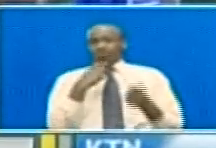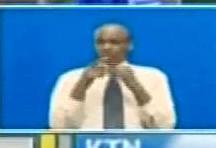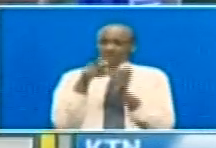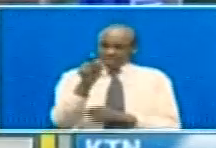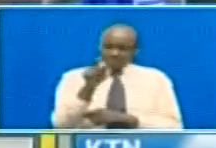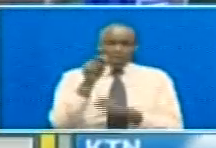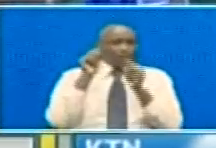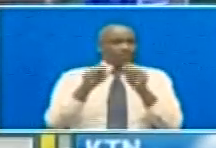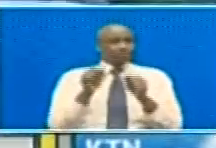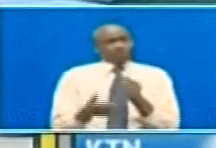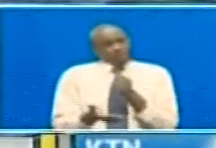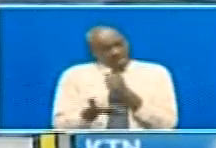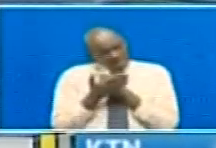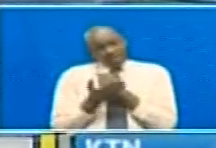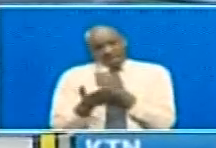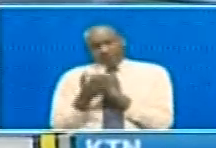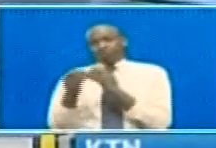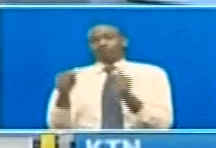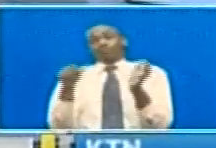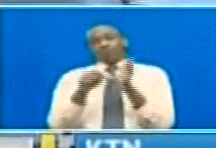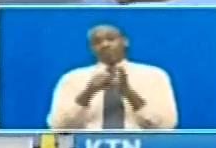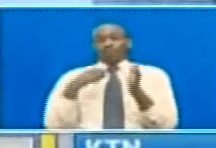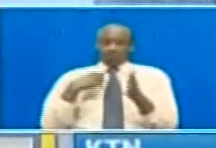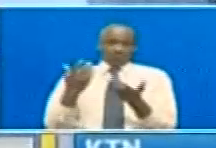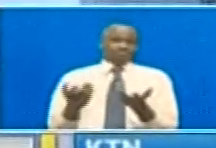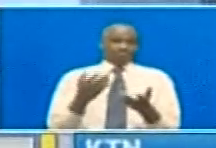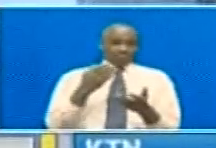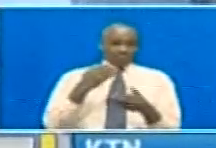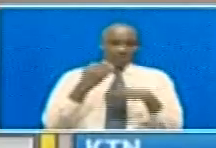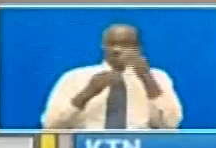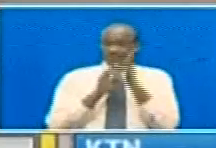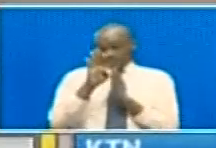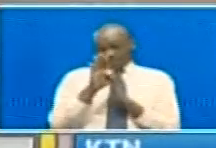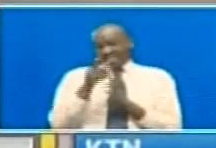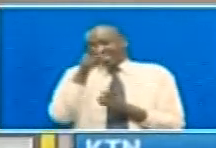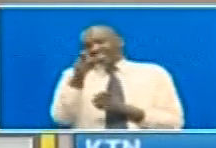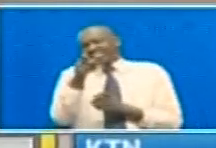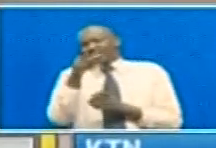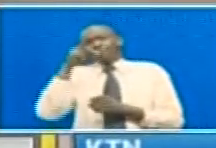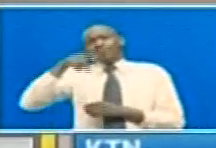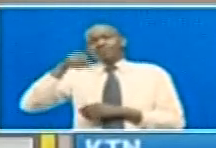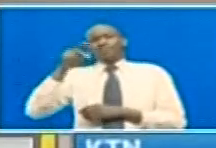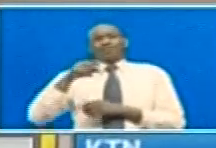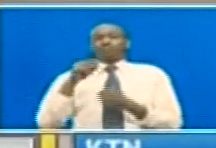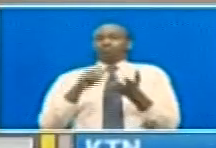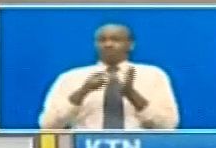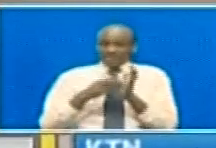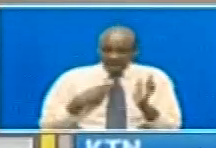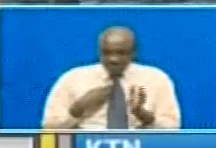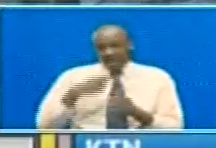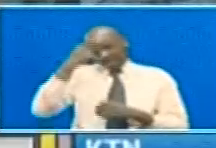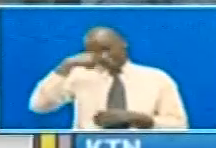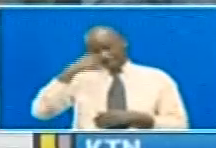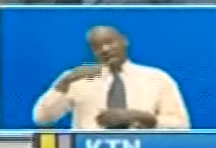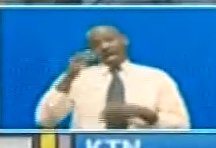the huge infrastructure gaps in the country. Among some of the other PPP projects lined up is the dualing of the Nairobi-Thika